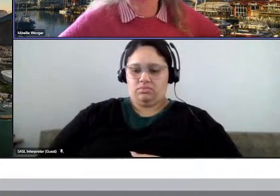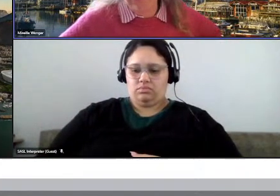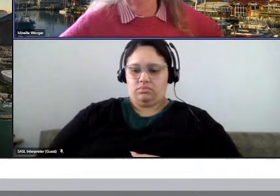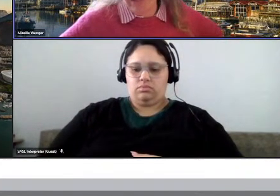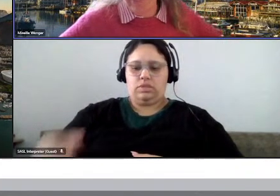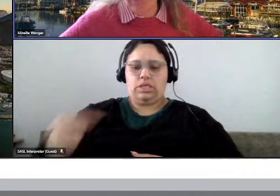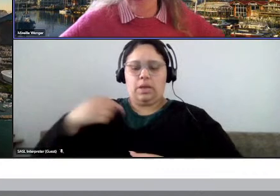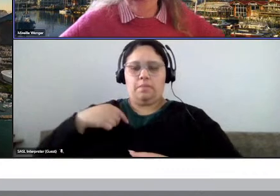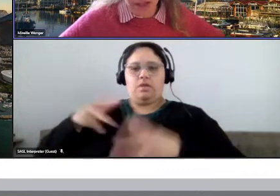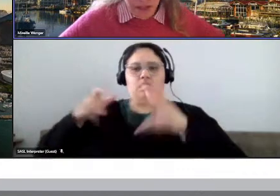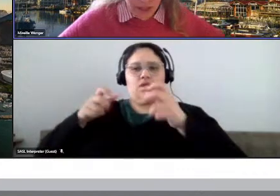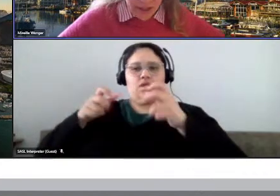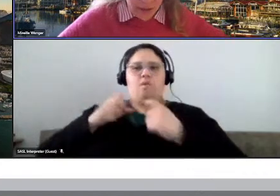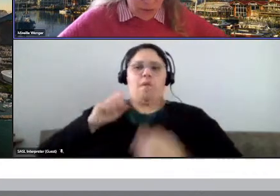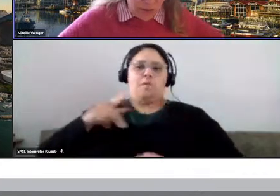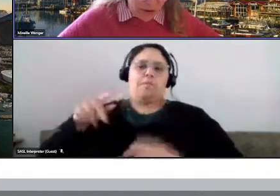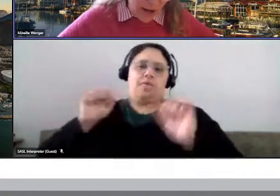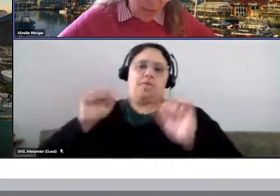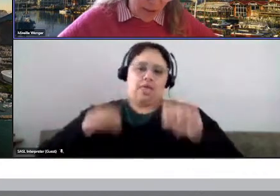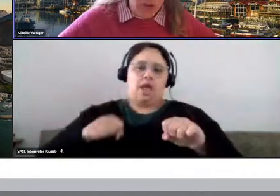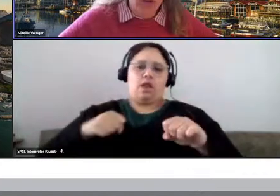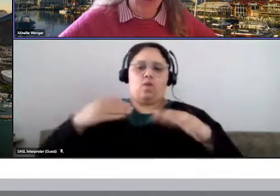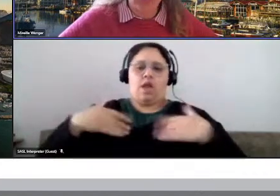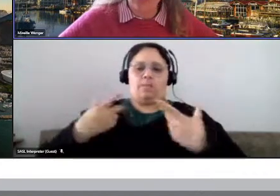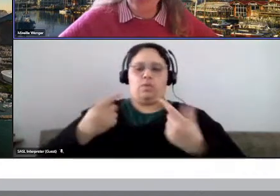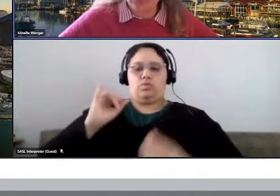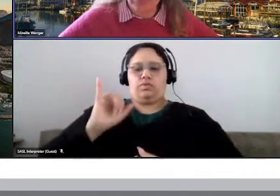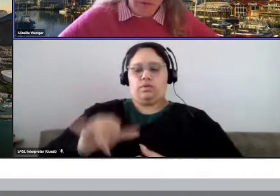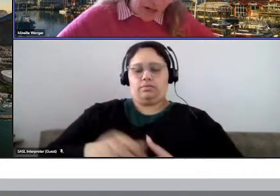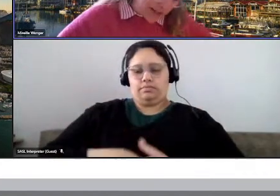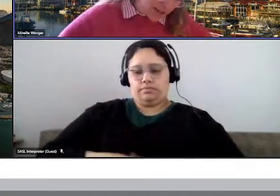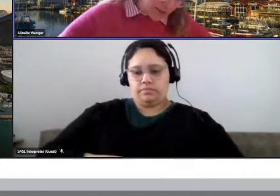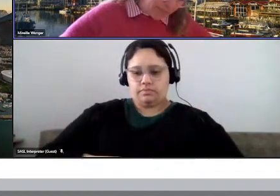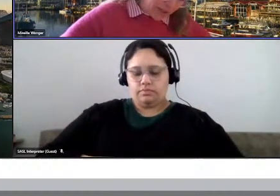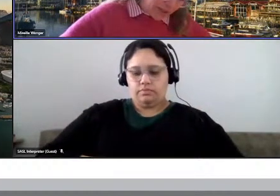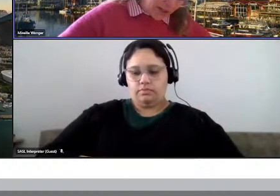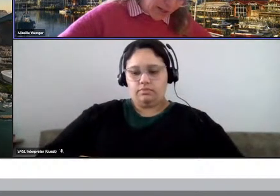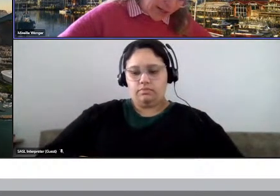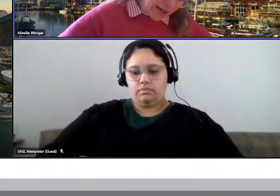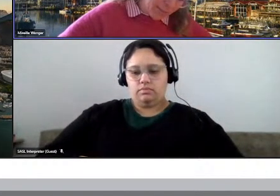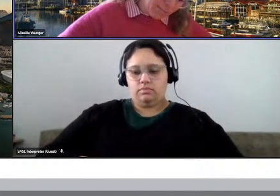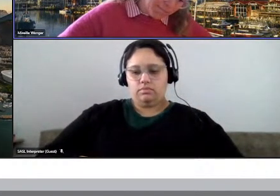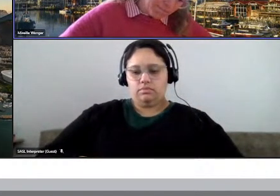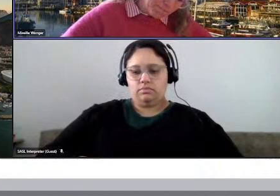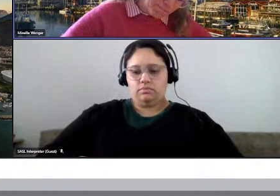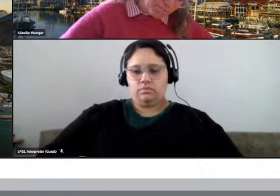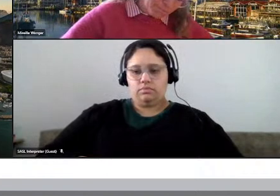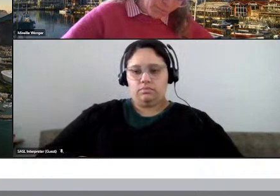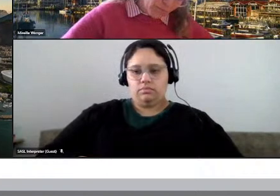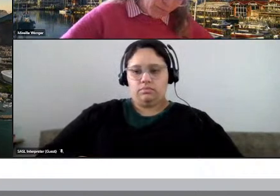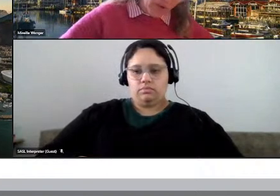actually extracted from the APPs, then we'd be very happy to provide that.